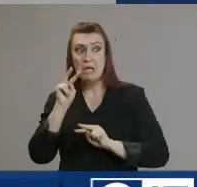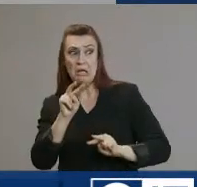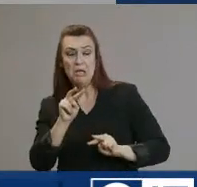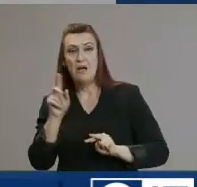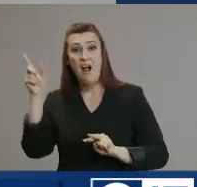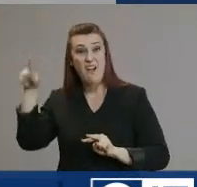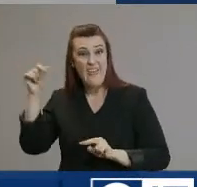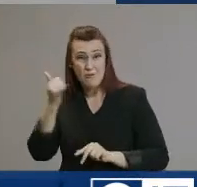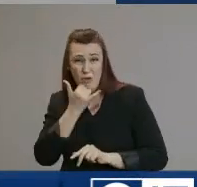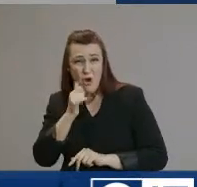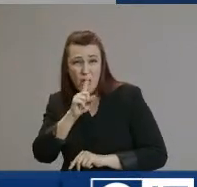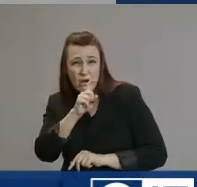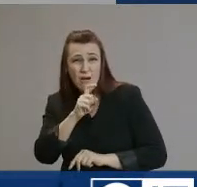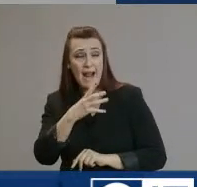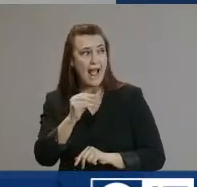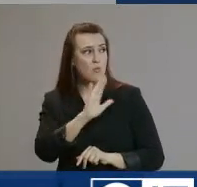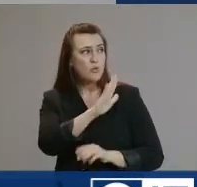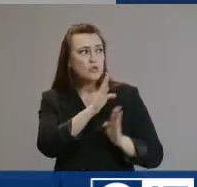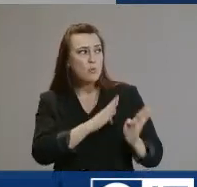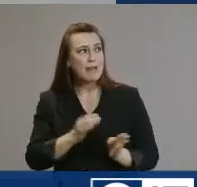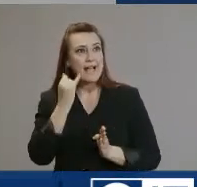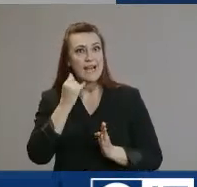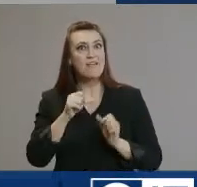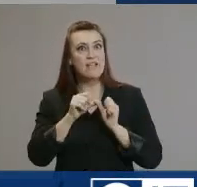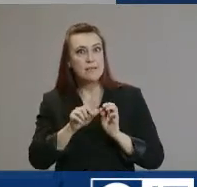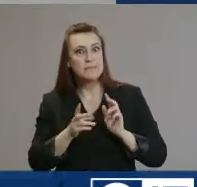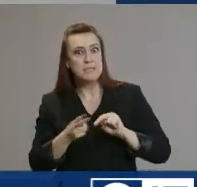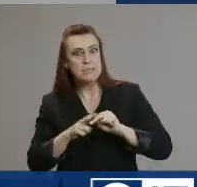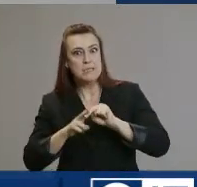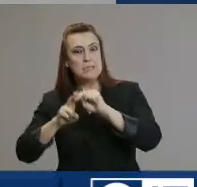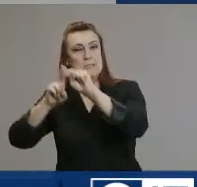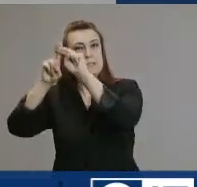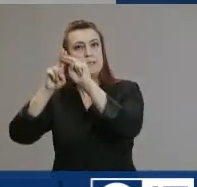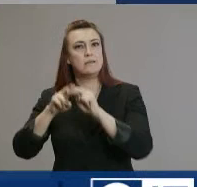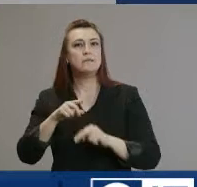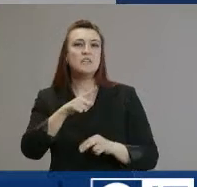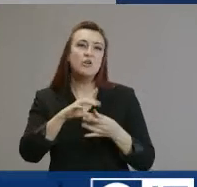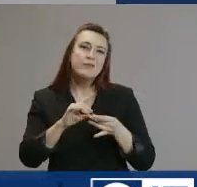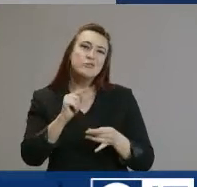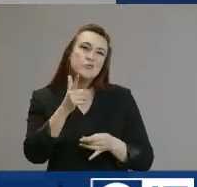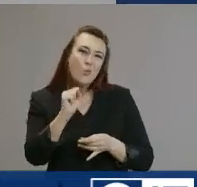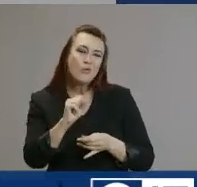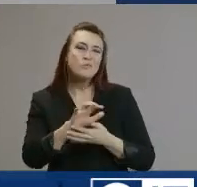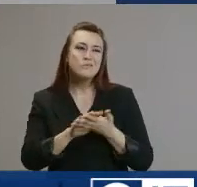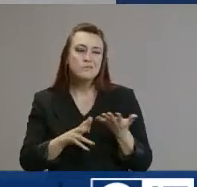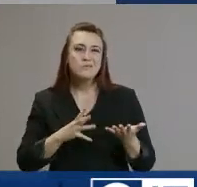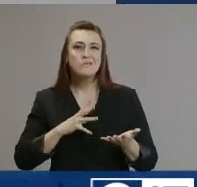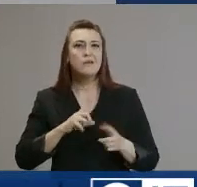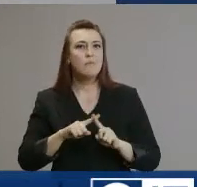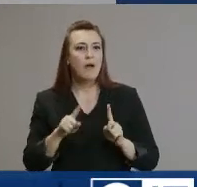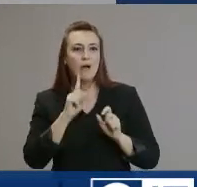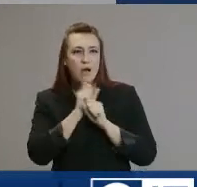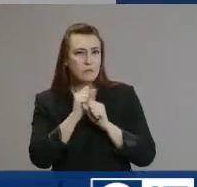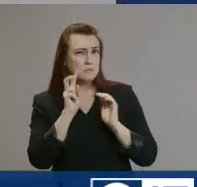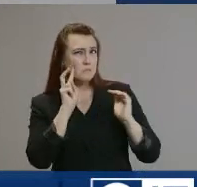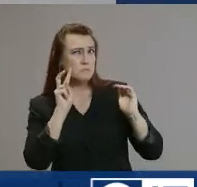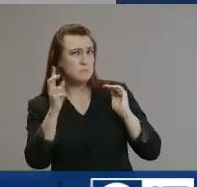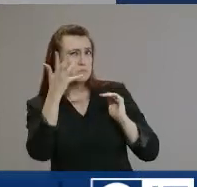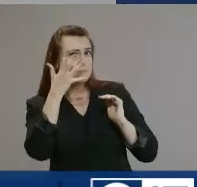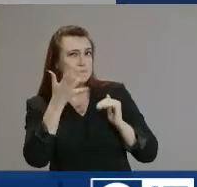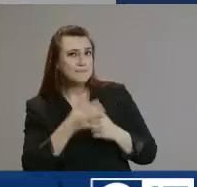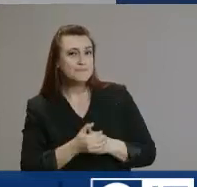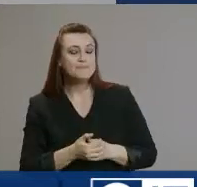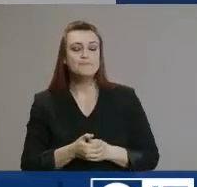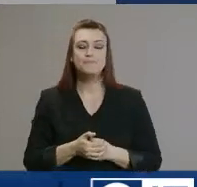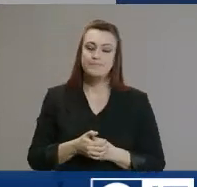we keep going the wrong direction, besides using the tools in the governor's toolbox? Well, first, I want to say that this is